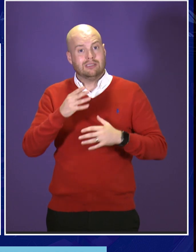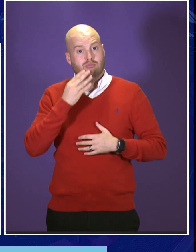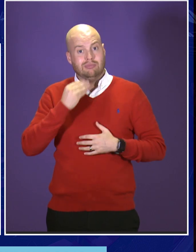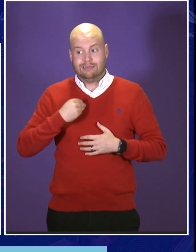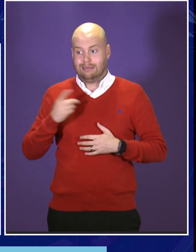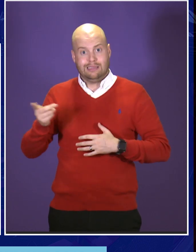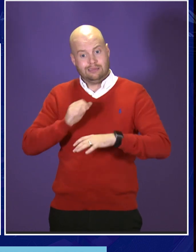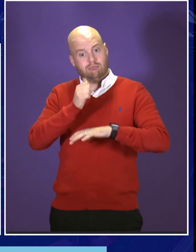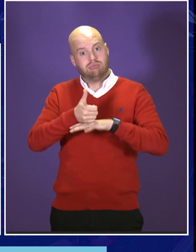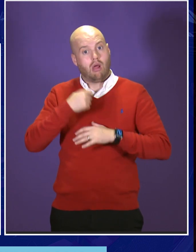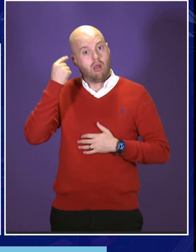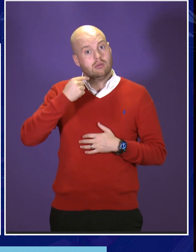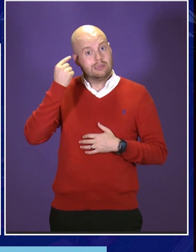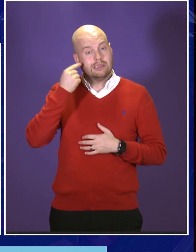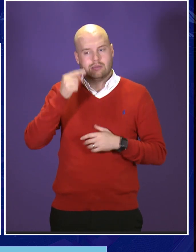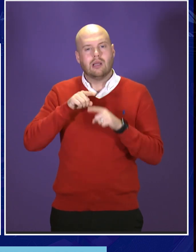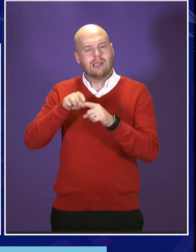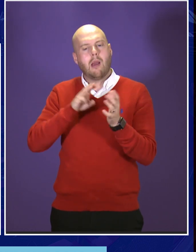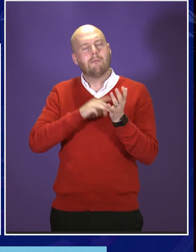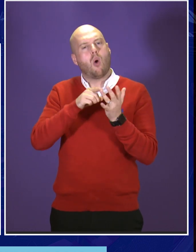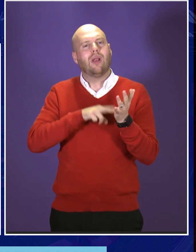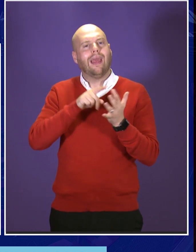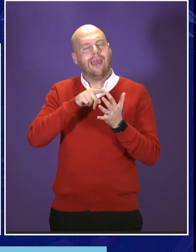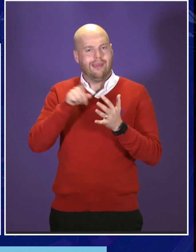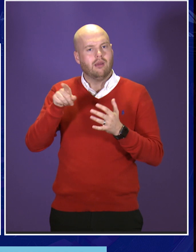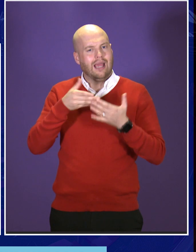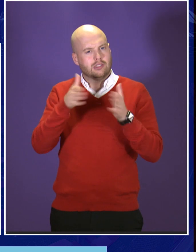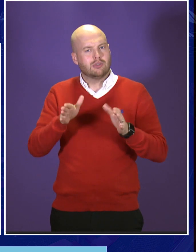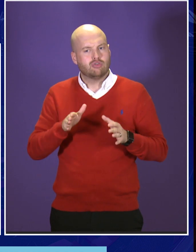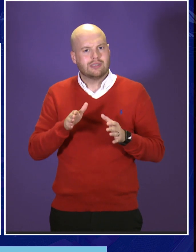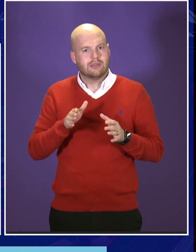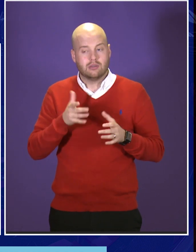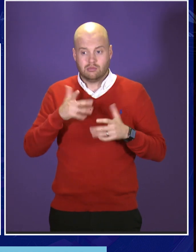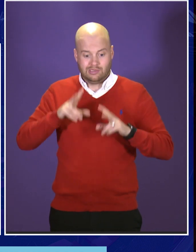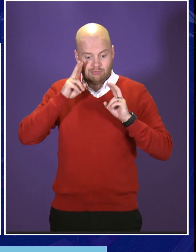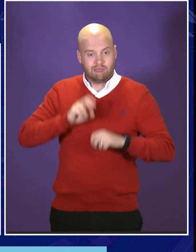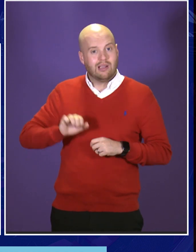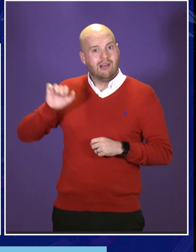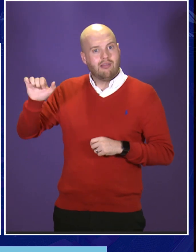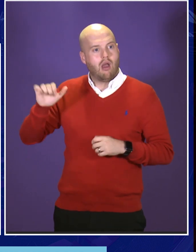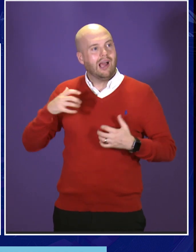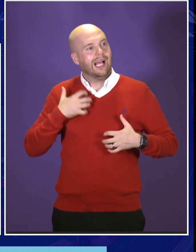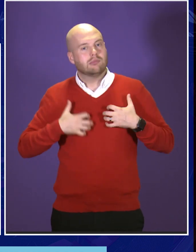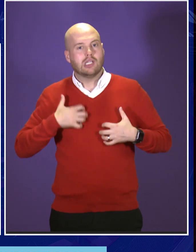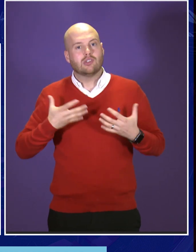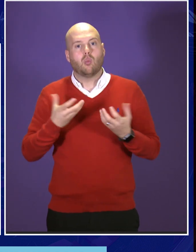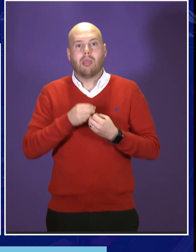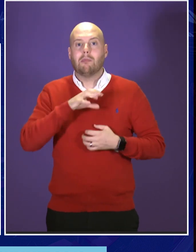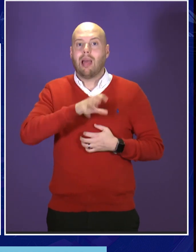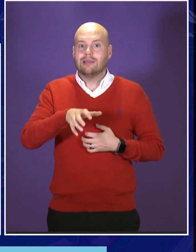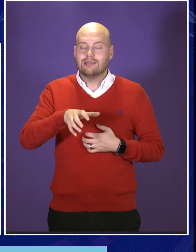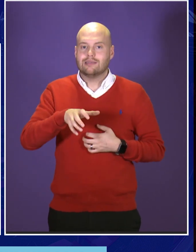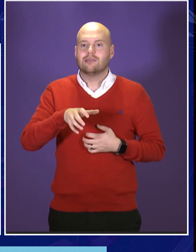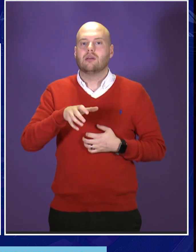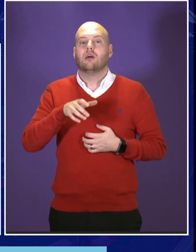Gallery in London around their Monet exhibition, where we looked at the idea of Monet and his inspiration with place, and we used Google Earth to do